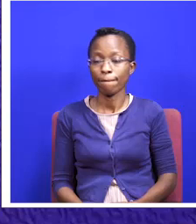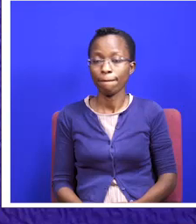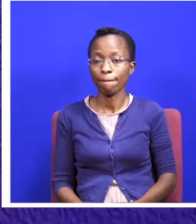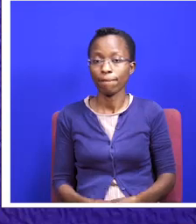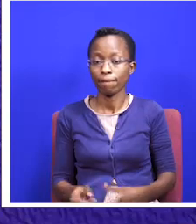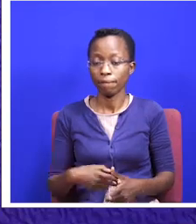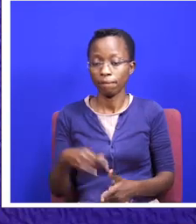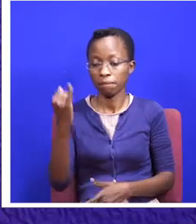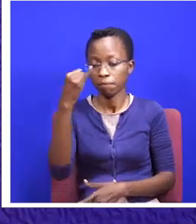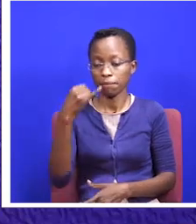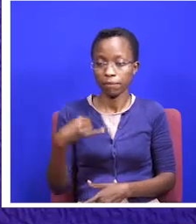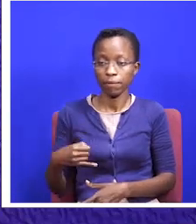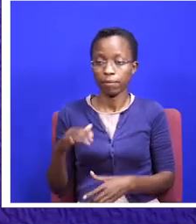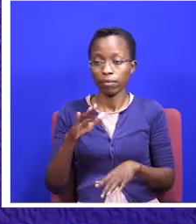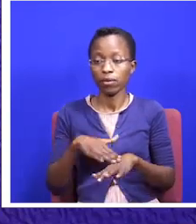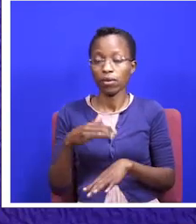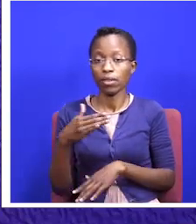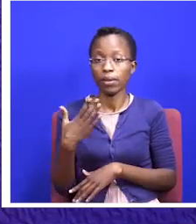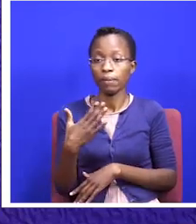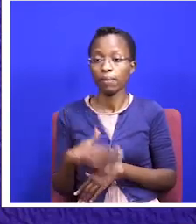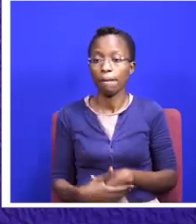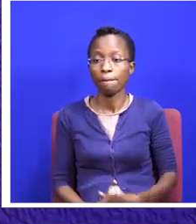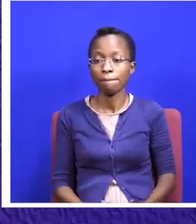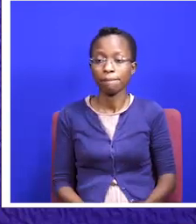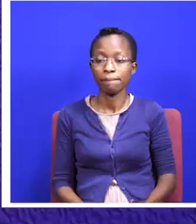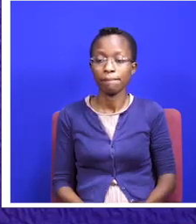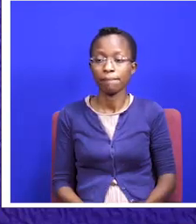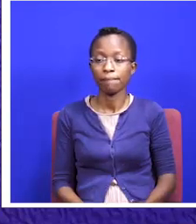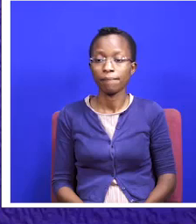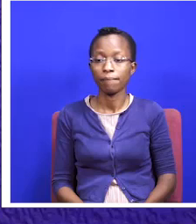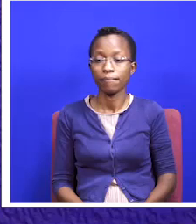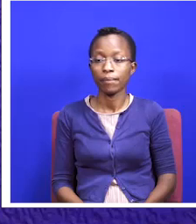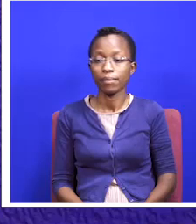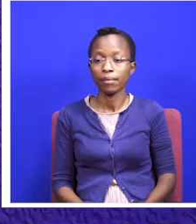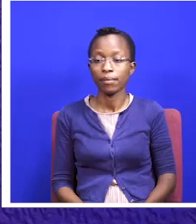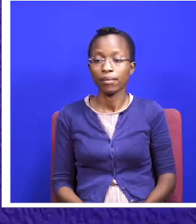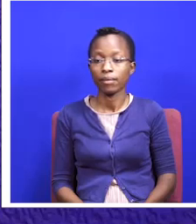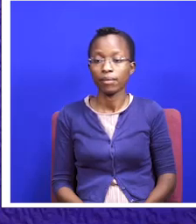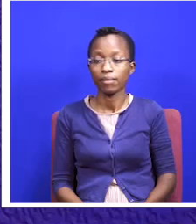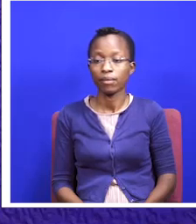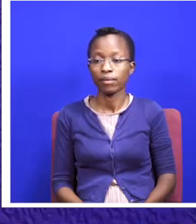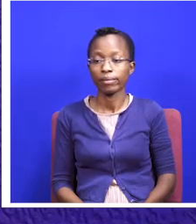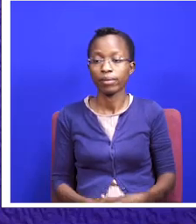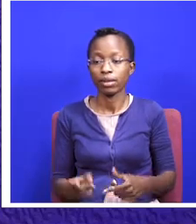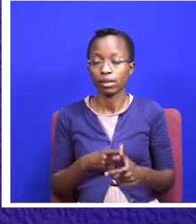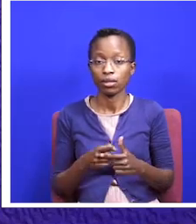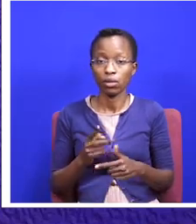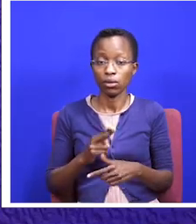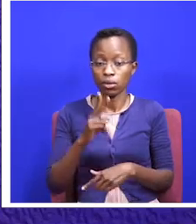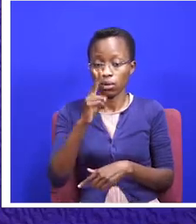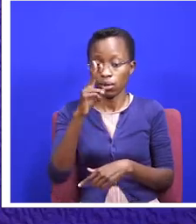sides, draw waves of the sea. These are waves of the sea. And then cut